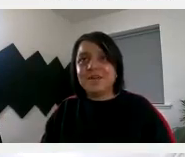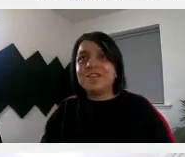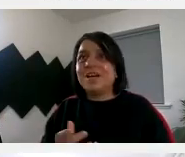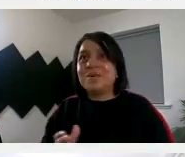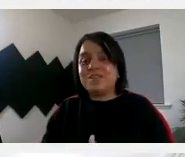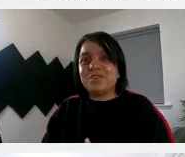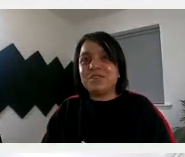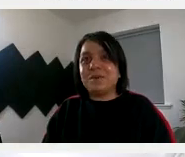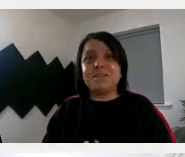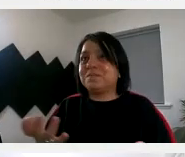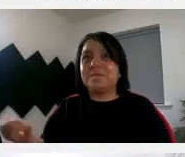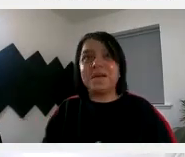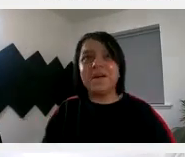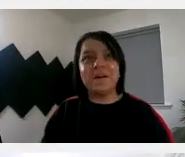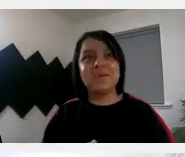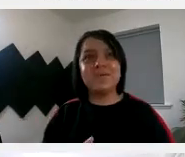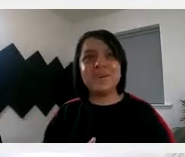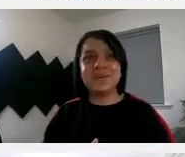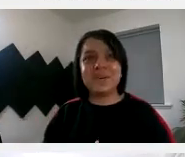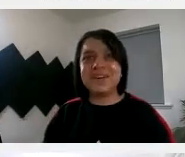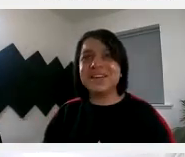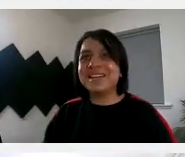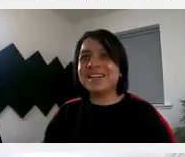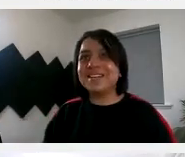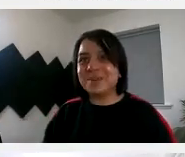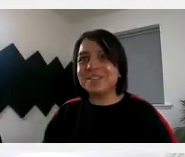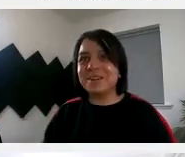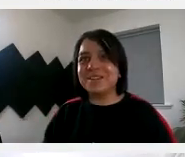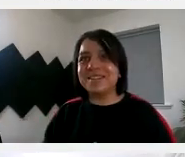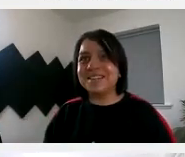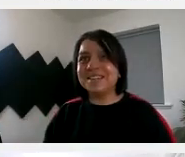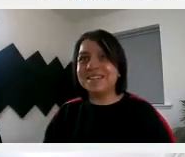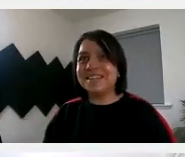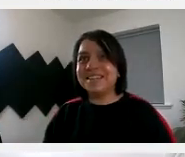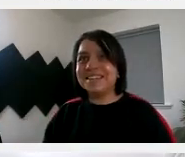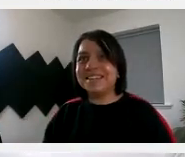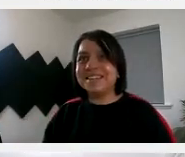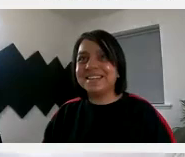So which languages do you speak? Because I would love to know as well. Joyce is nodding.